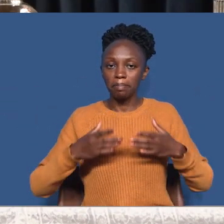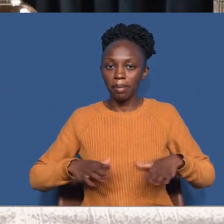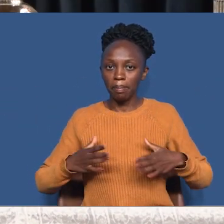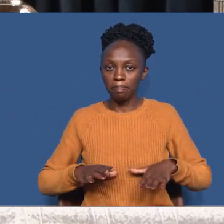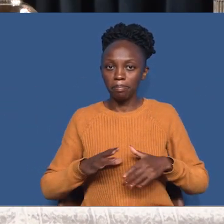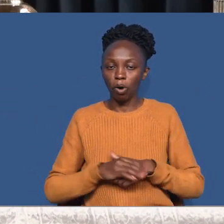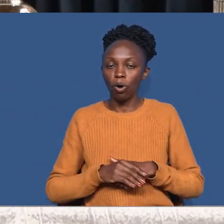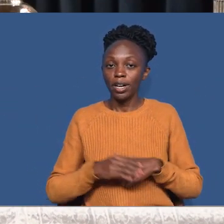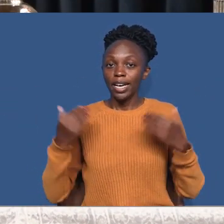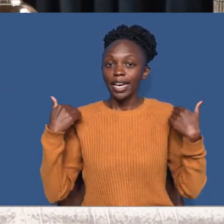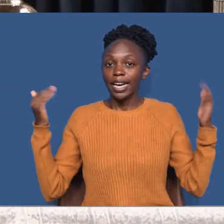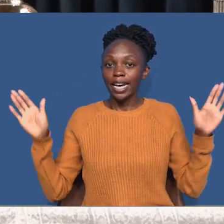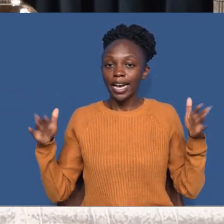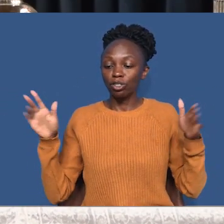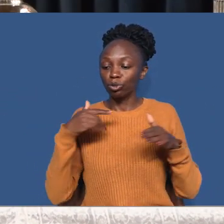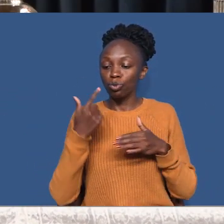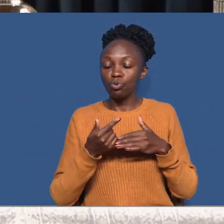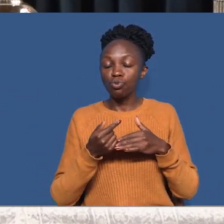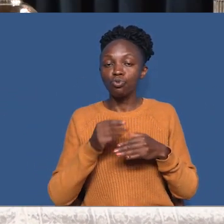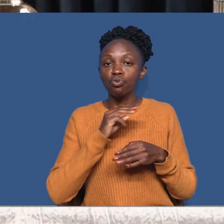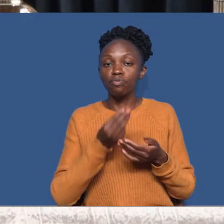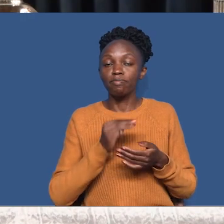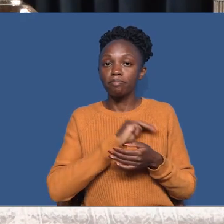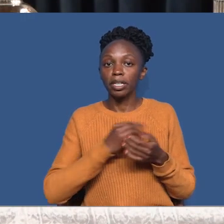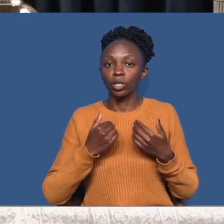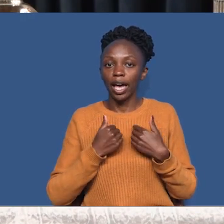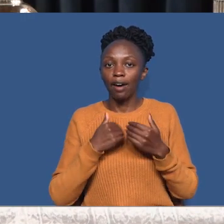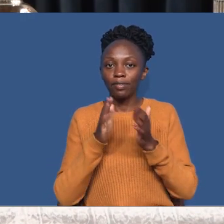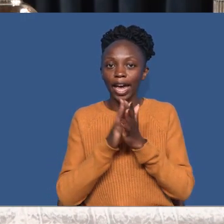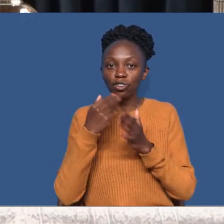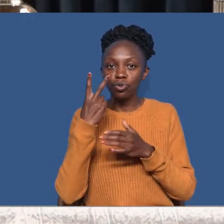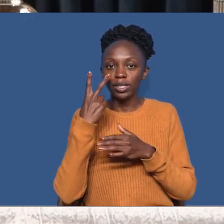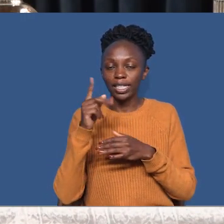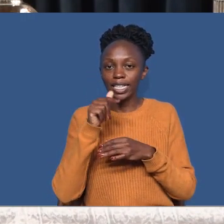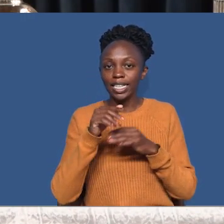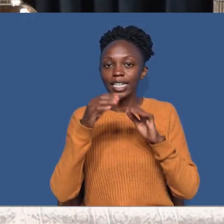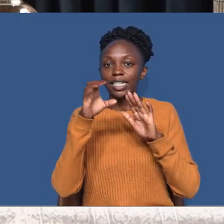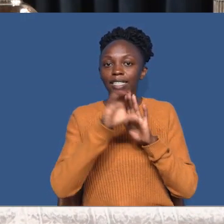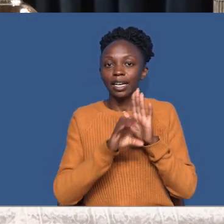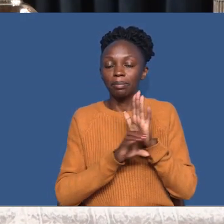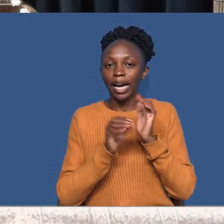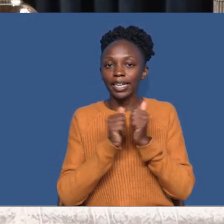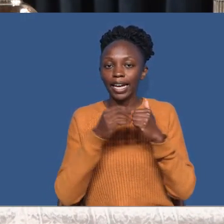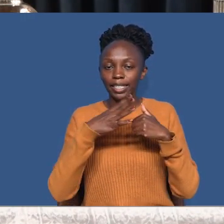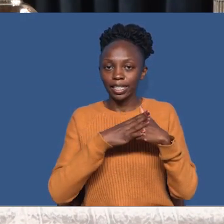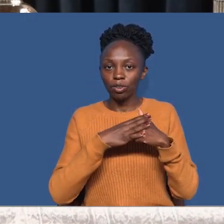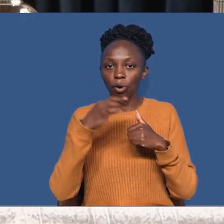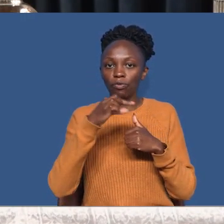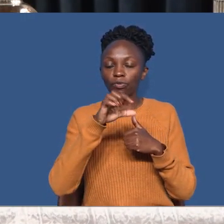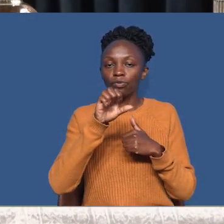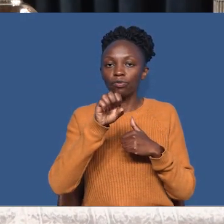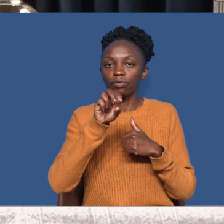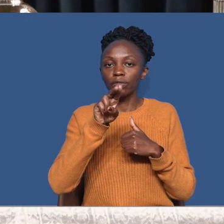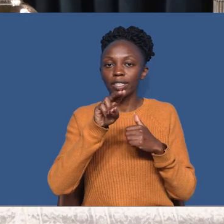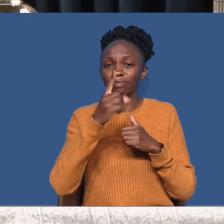are angels on a mission. And you see that in the following chapter 19 of Genesis.